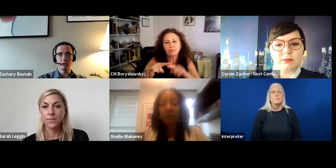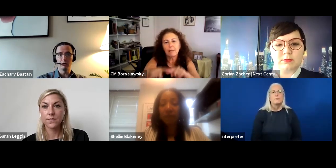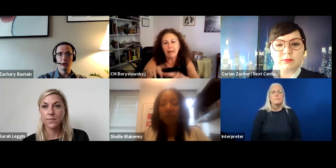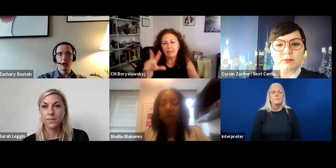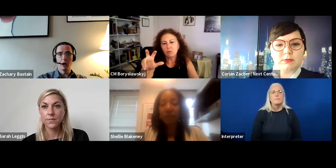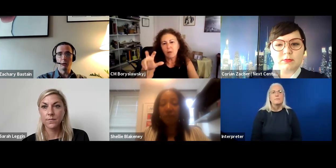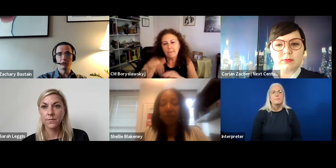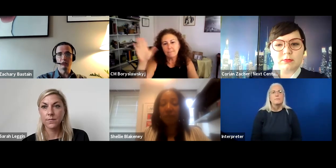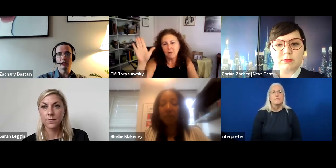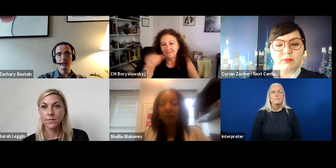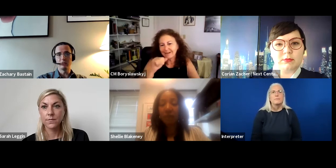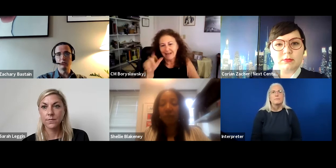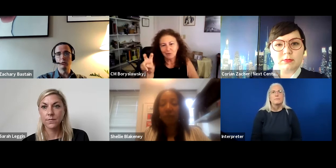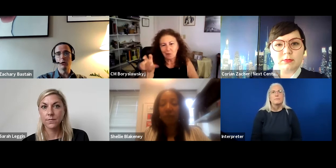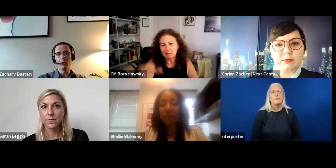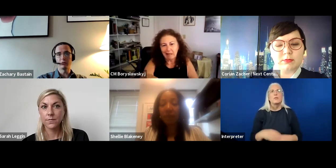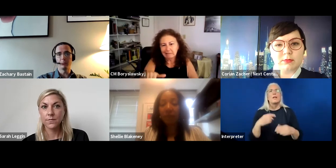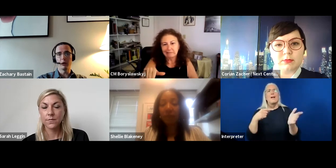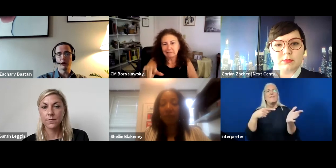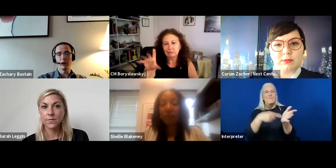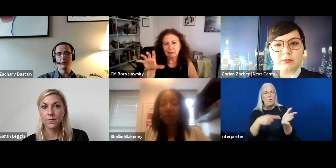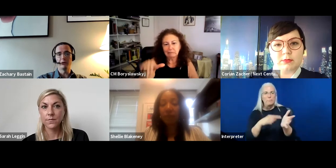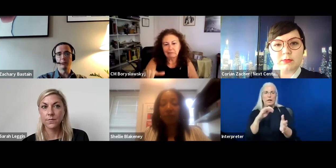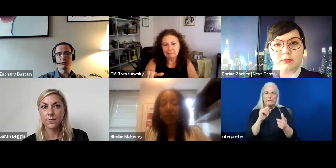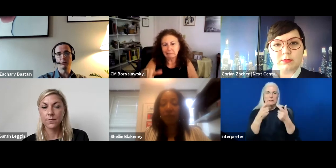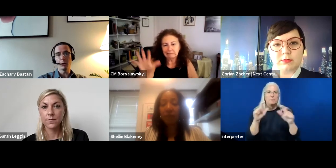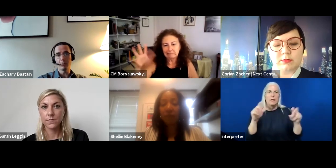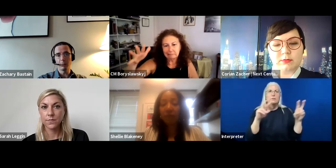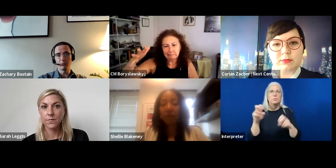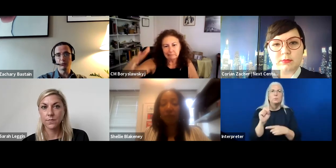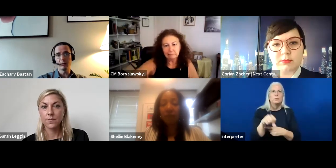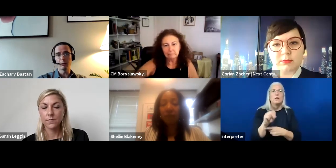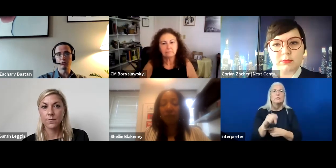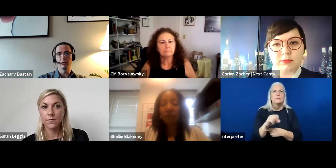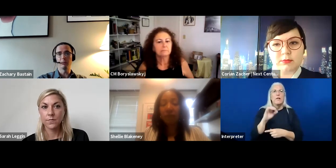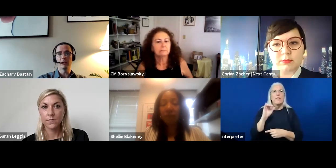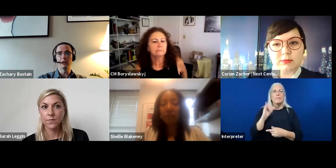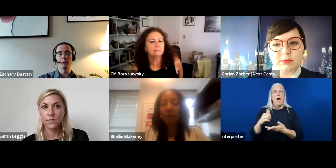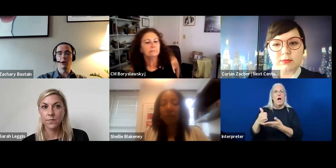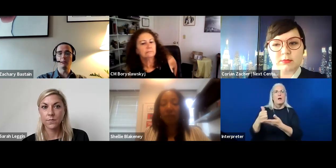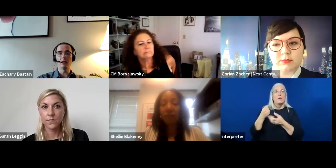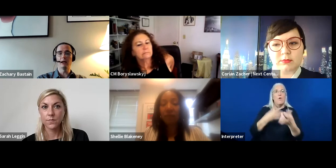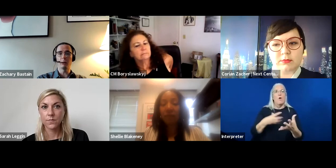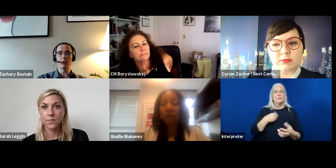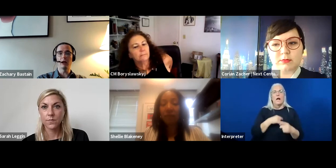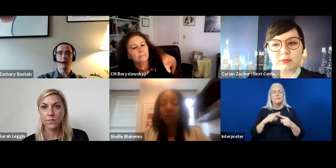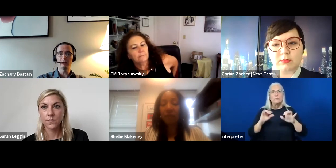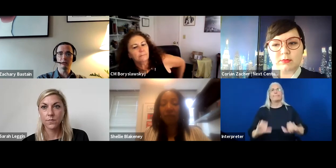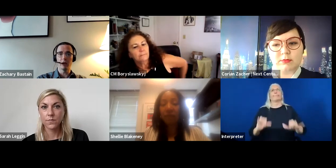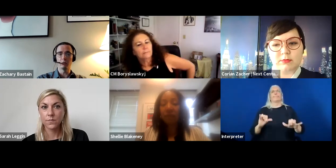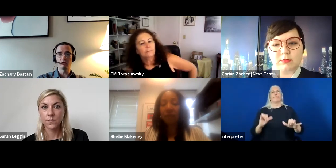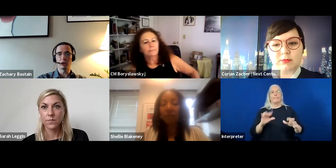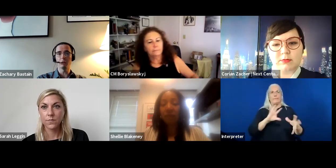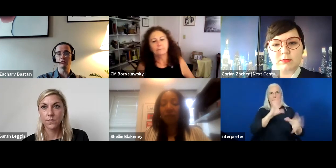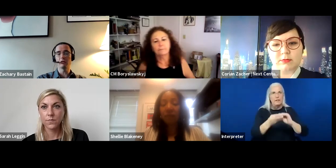a big issue, which has led to our support of the Emergency Broadband Benefit and membership in the Broadband Equity